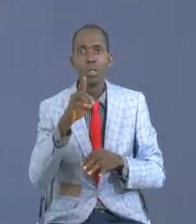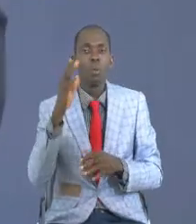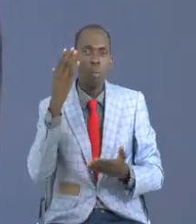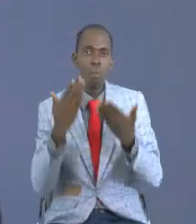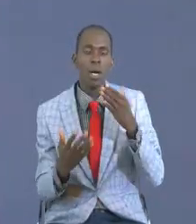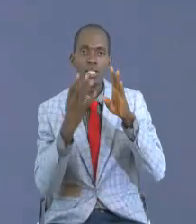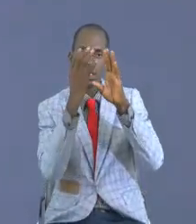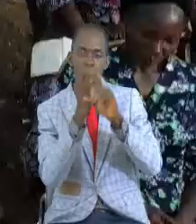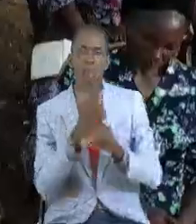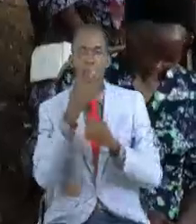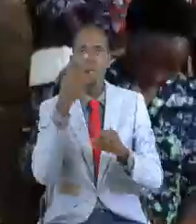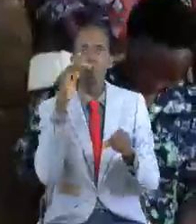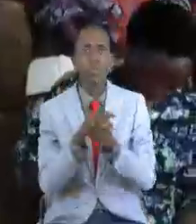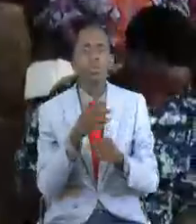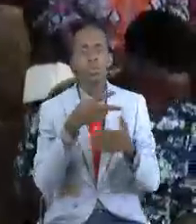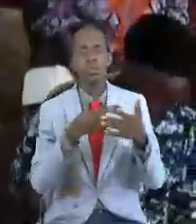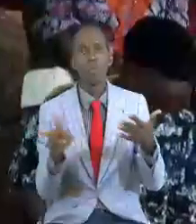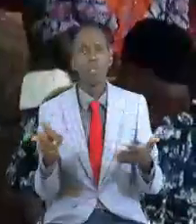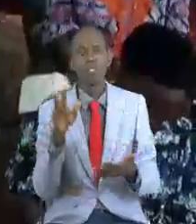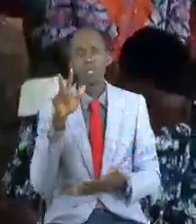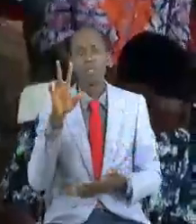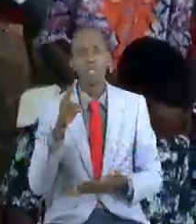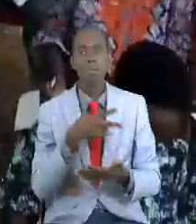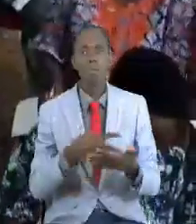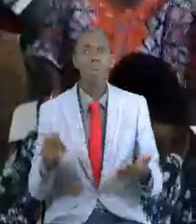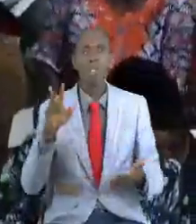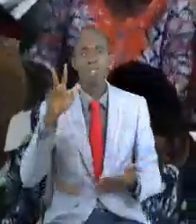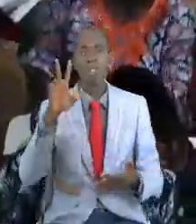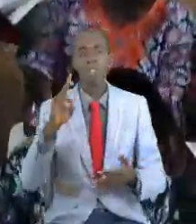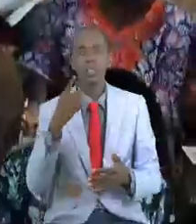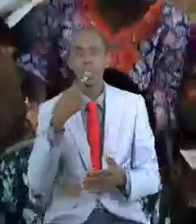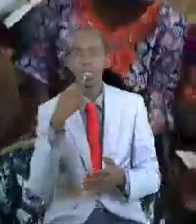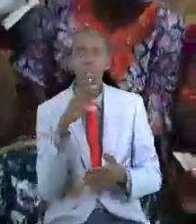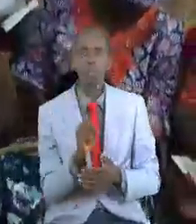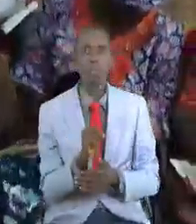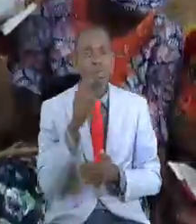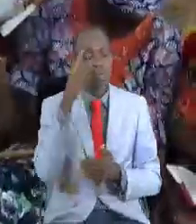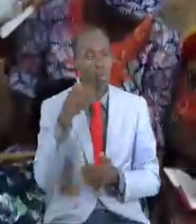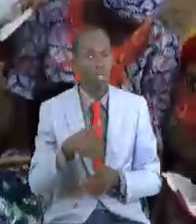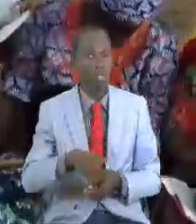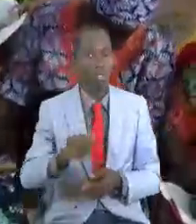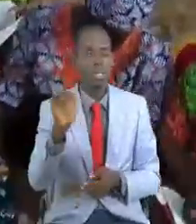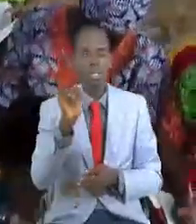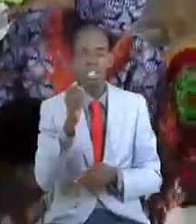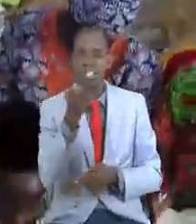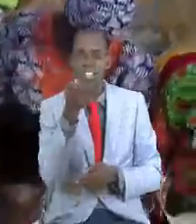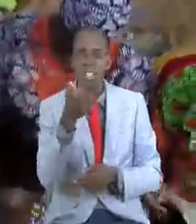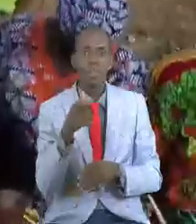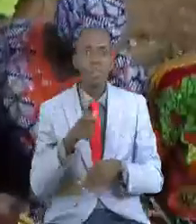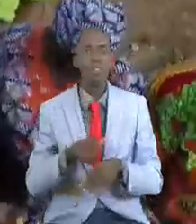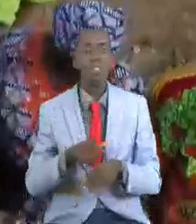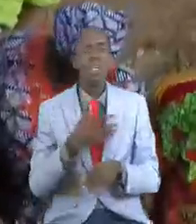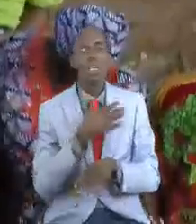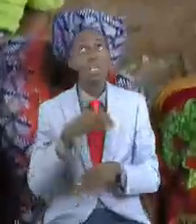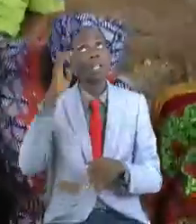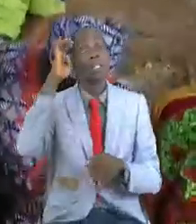the promise verse 37 but started seven seas for years a little while and he that shall